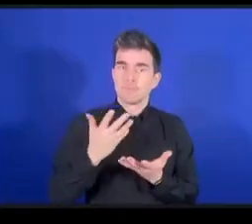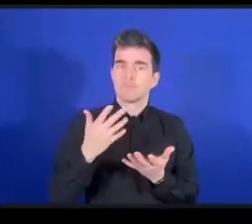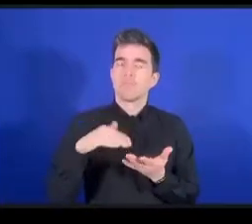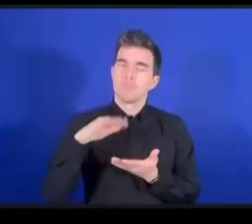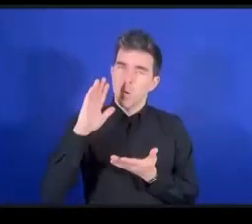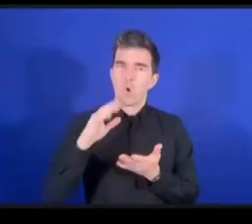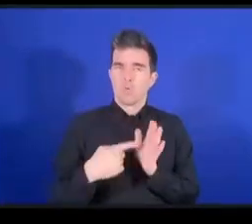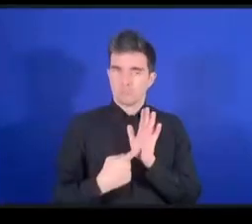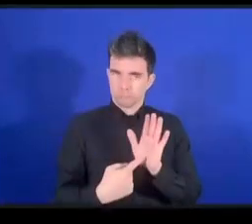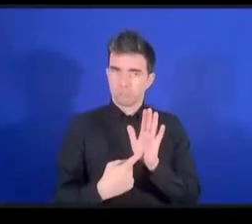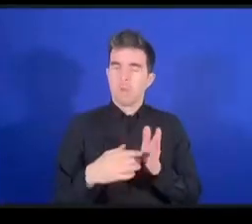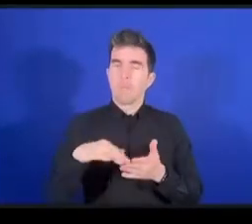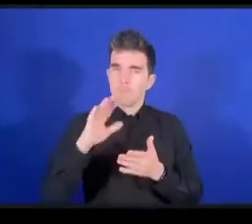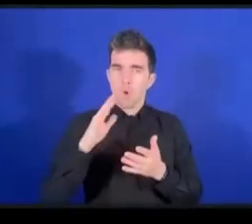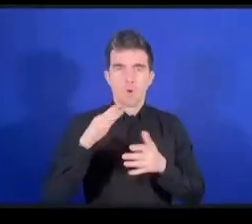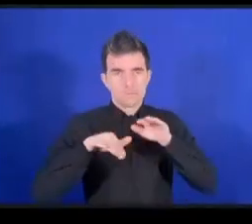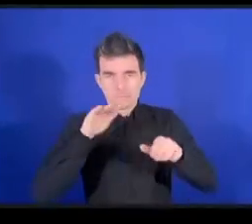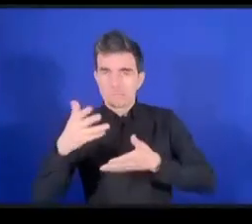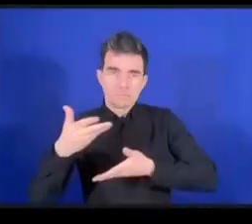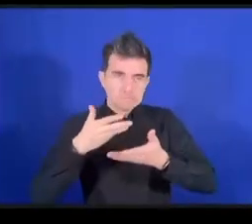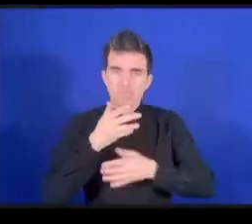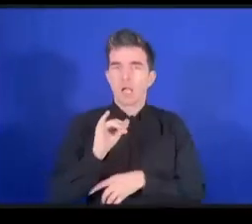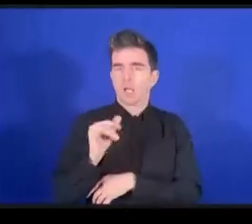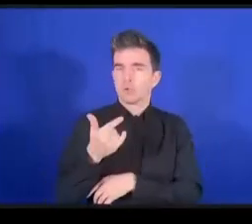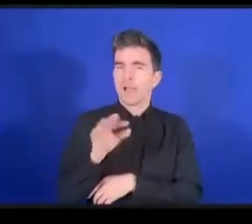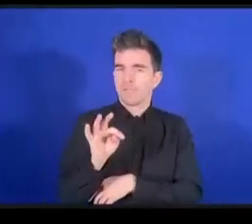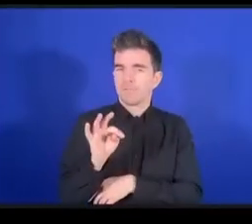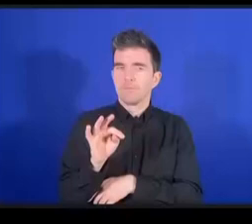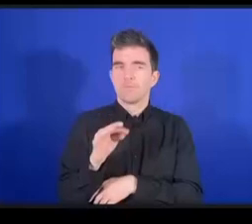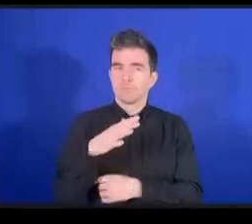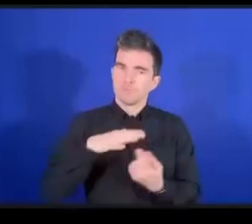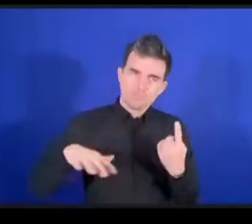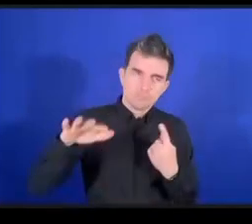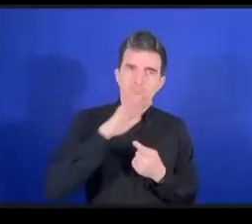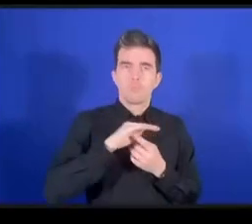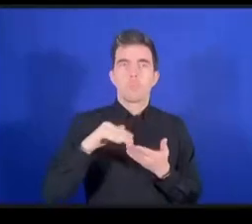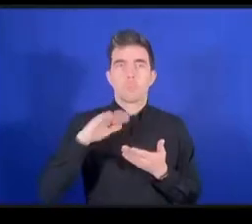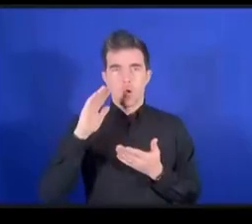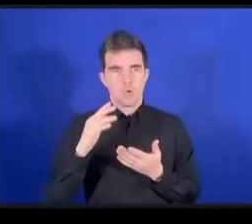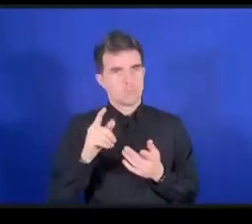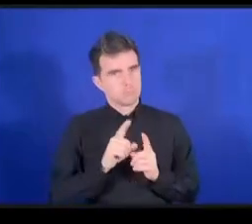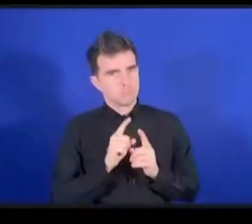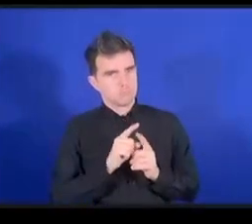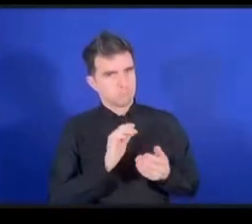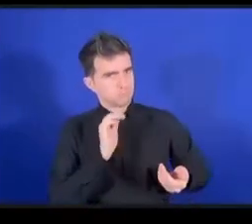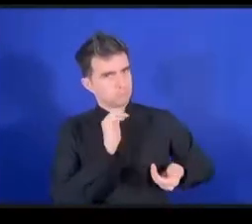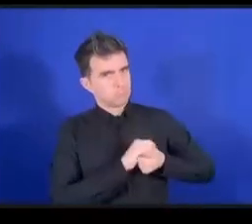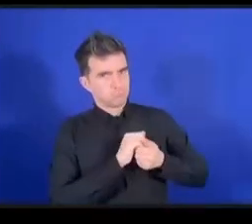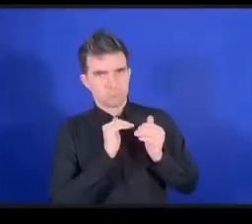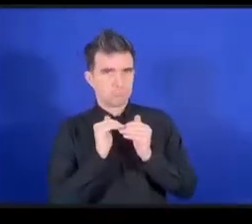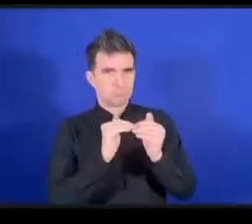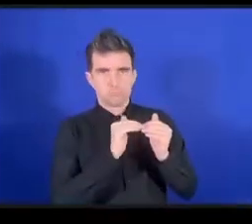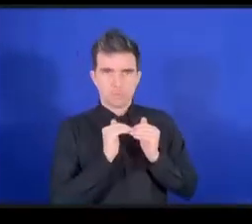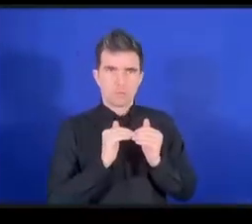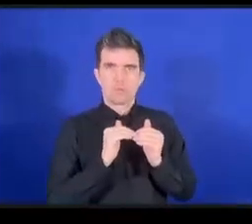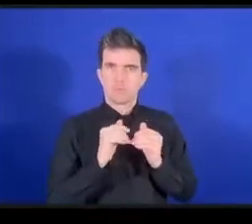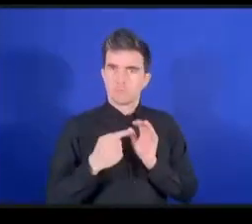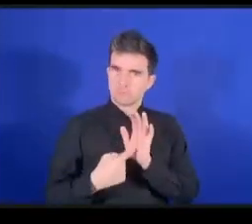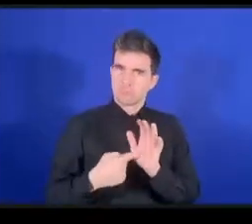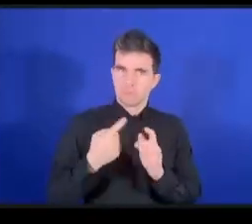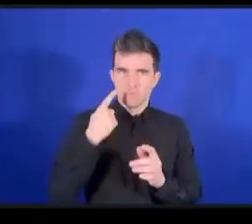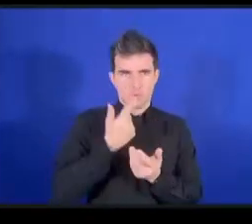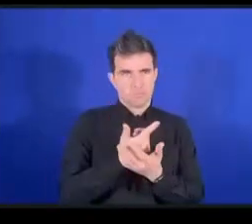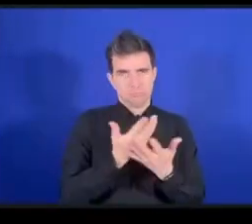lot of industries do send representatives only to listen and prepare against what they will see as an attack of regulation of